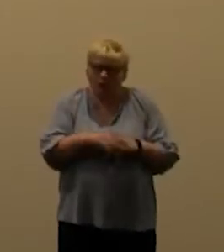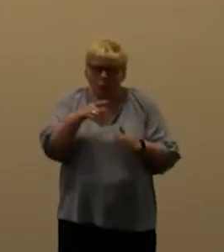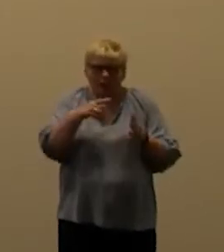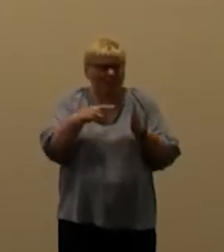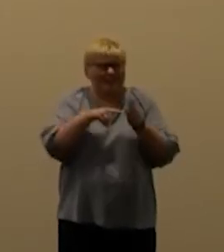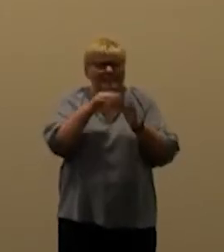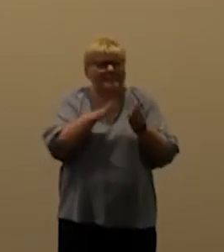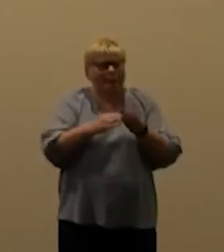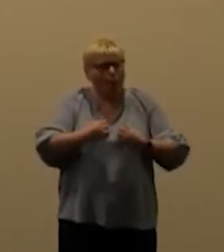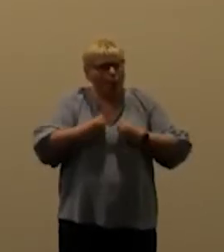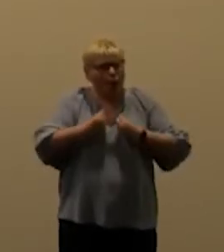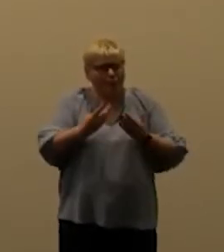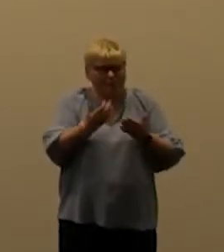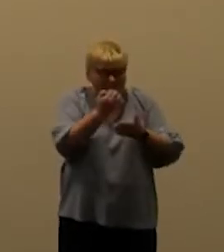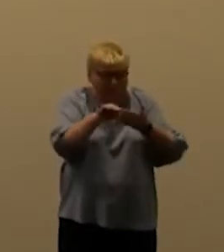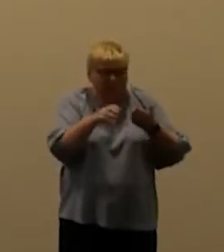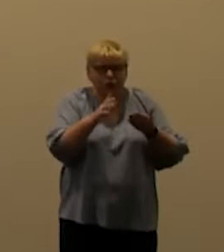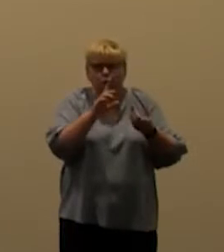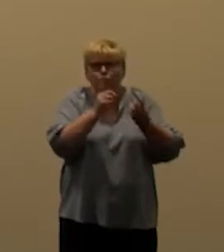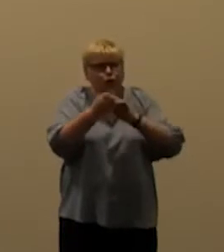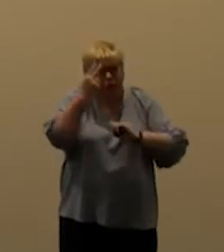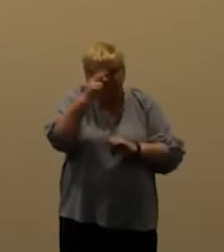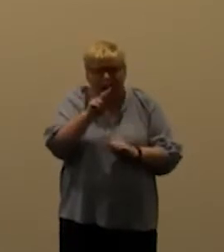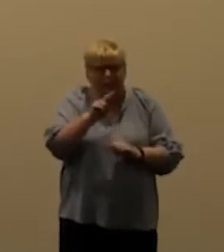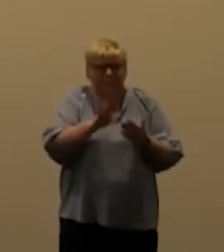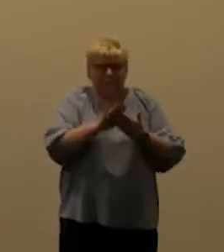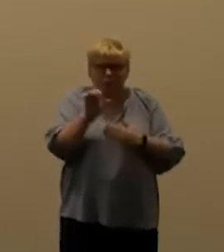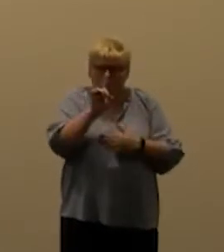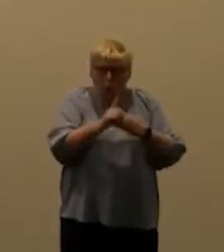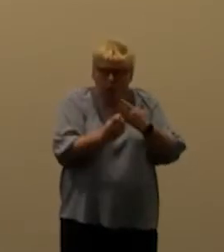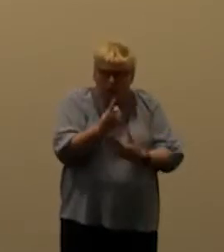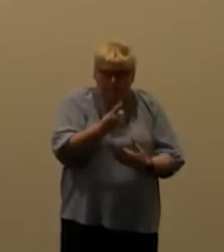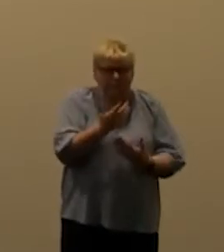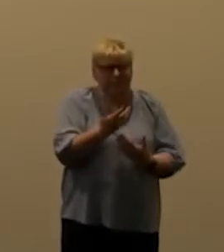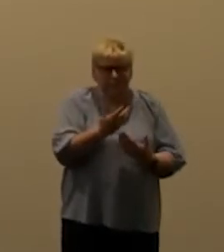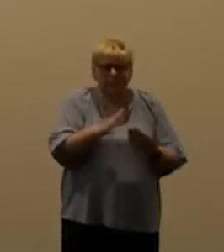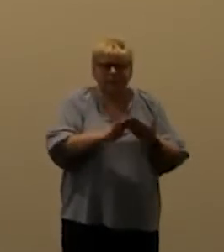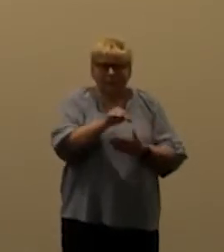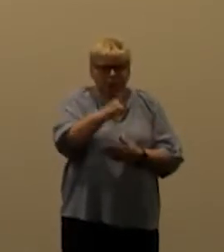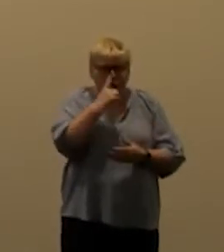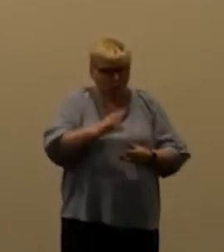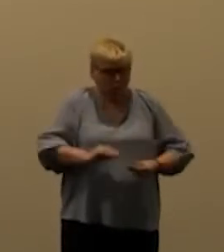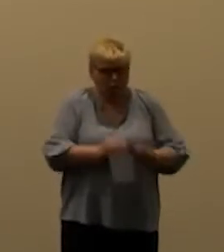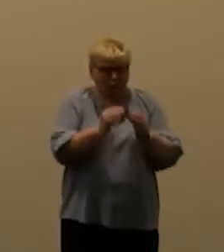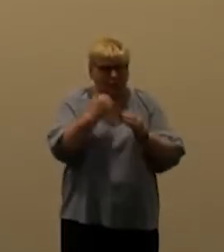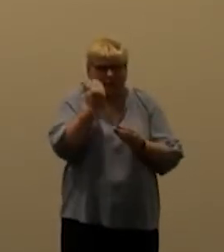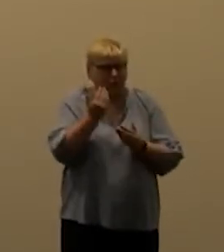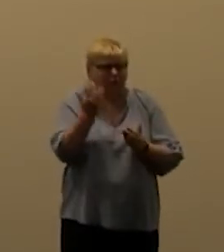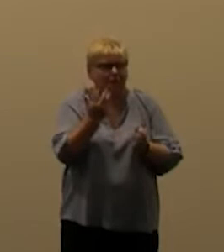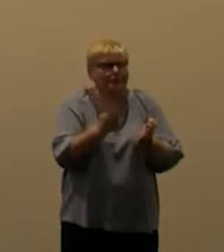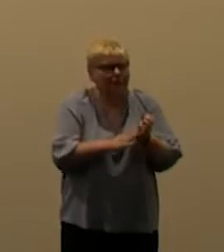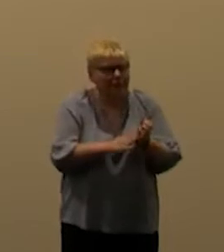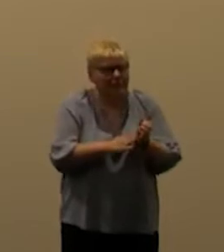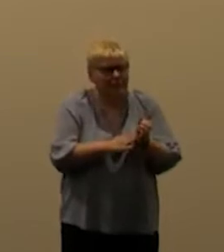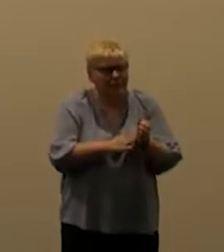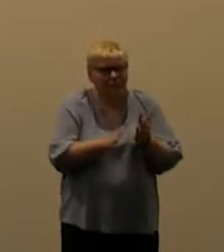team owner goes and deletes them or renames them. What could happen at that point is that it could basically recreate them after 15 minutes. So you kind